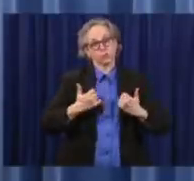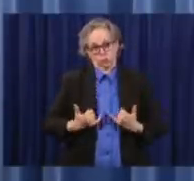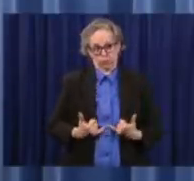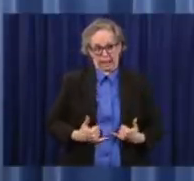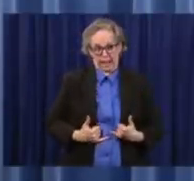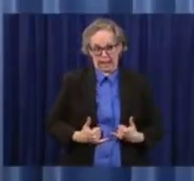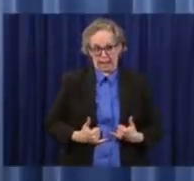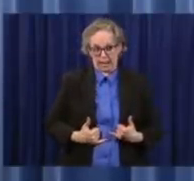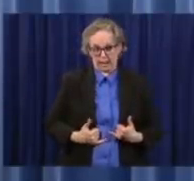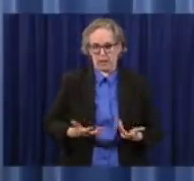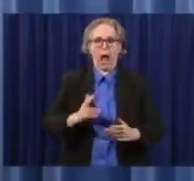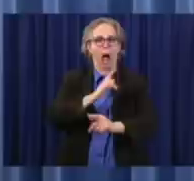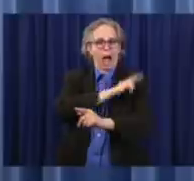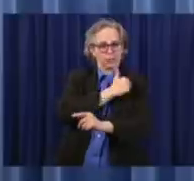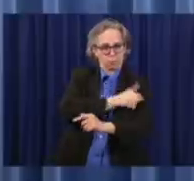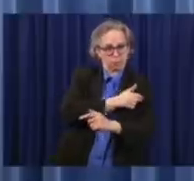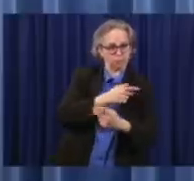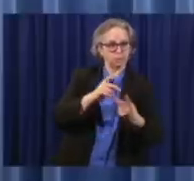dentists,